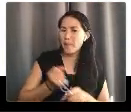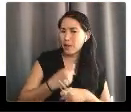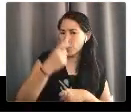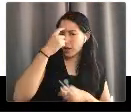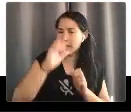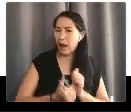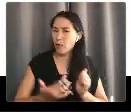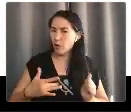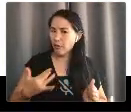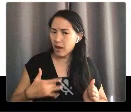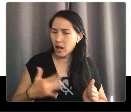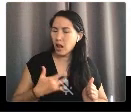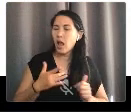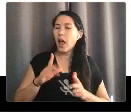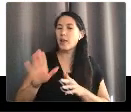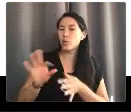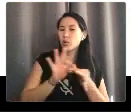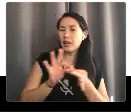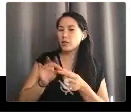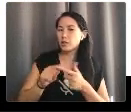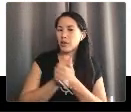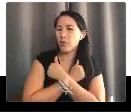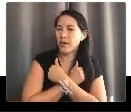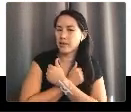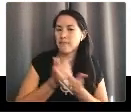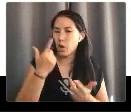feel? And what is your relationship to rest?